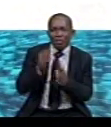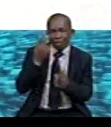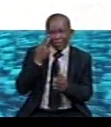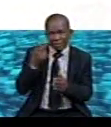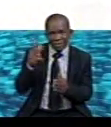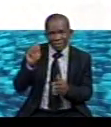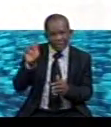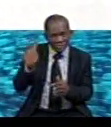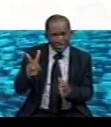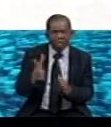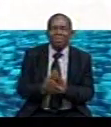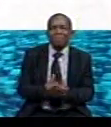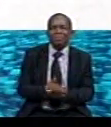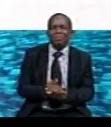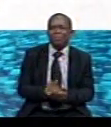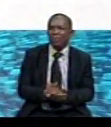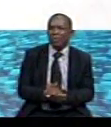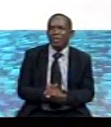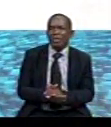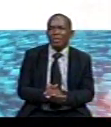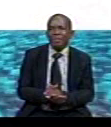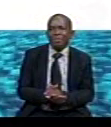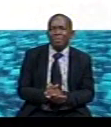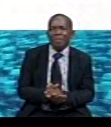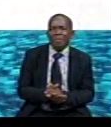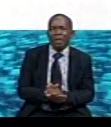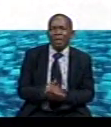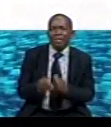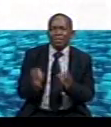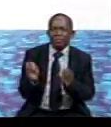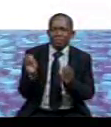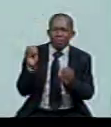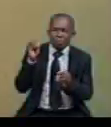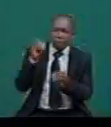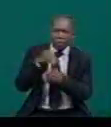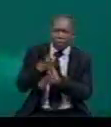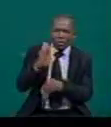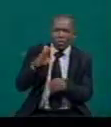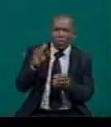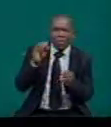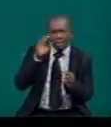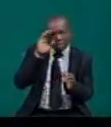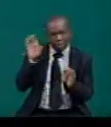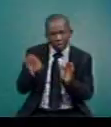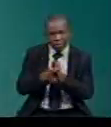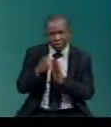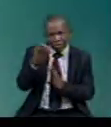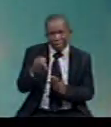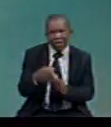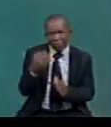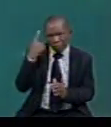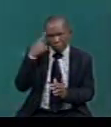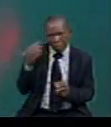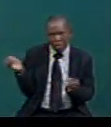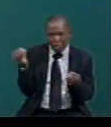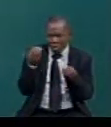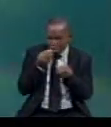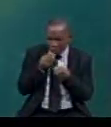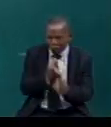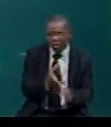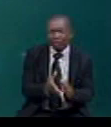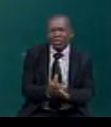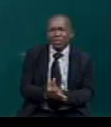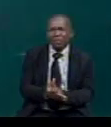#GlobalCrusadeWithKumuyi. Upload a picture of what you would love to share and where you are watching from. For more information about these events and to